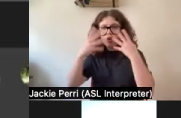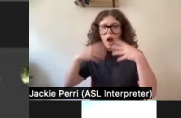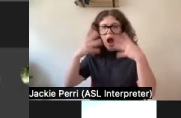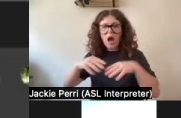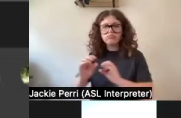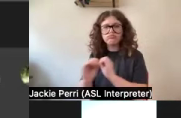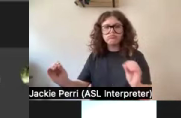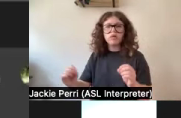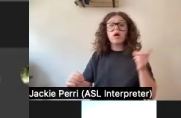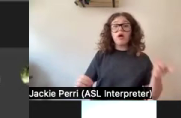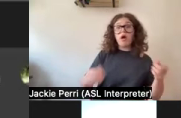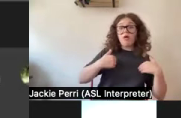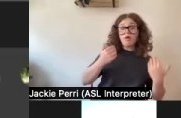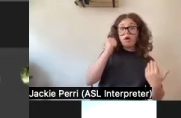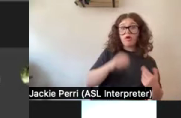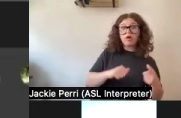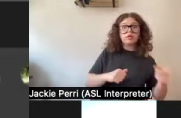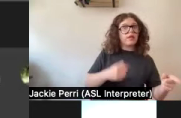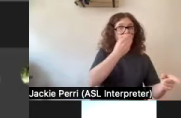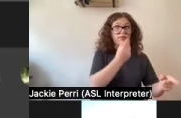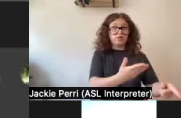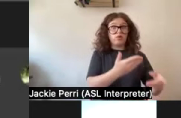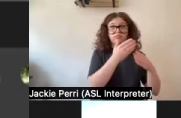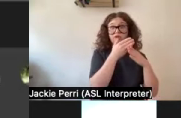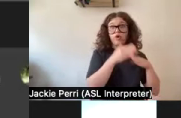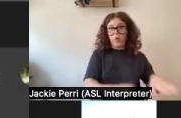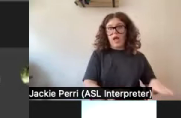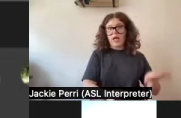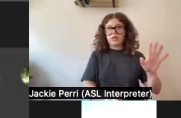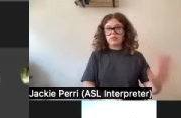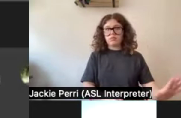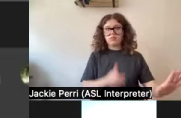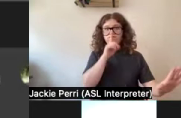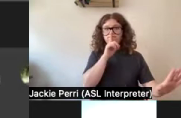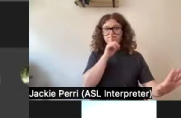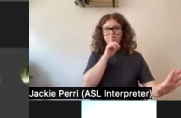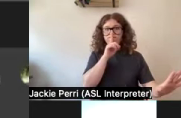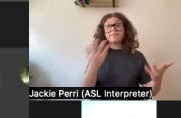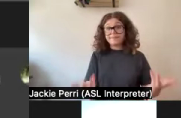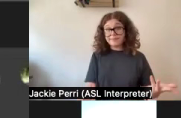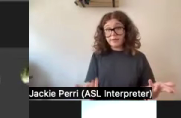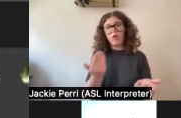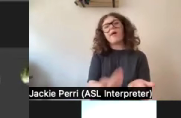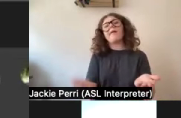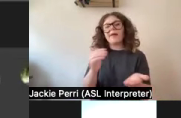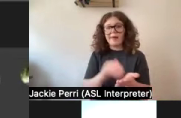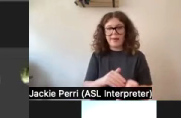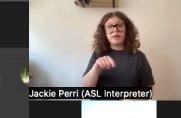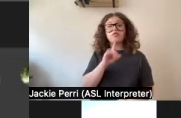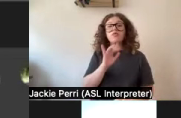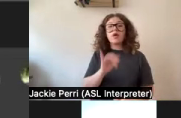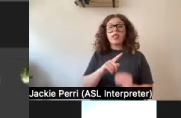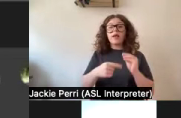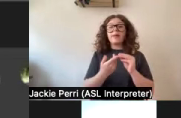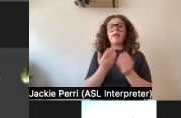being told to be quiet. So I think, again, this is really about helping